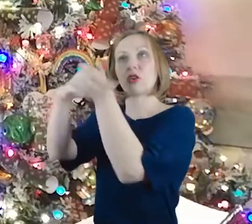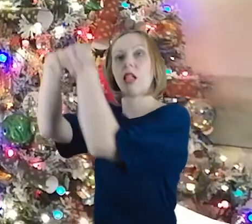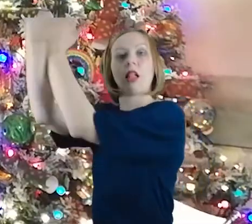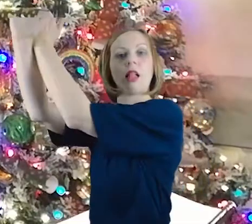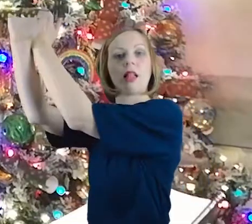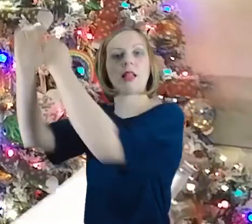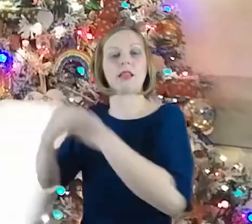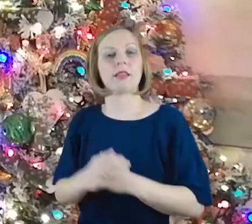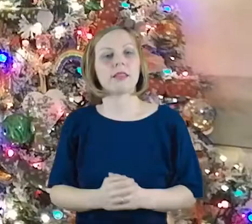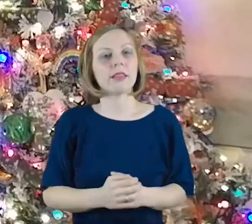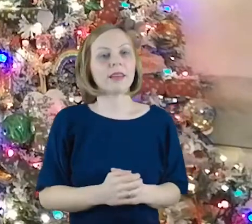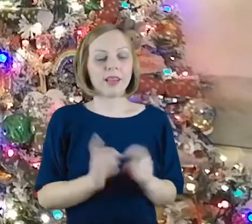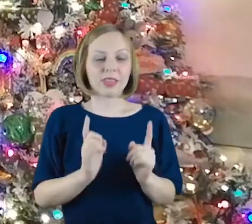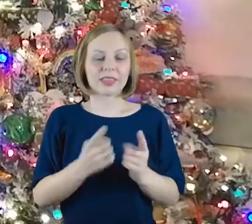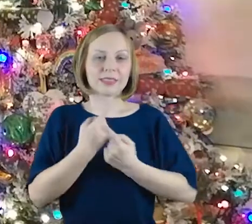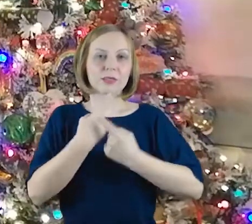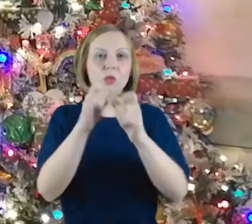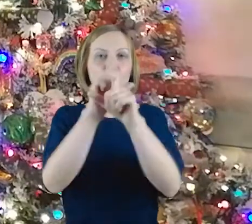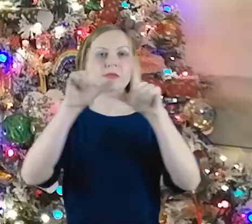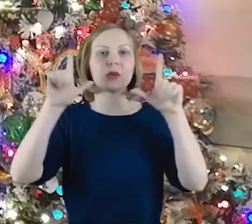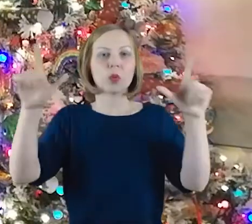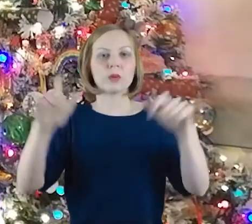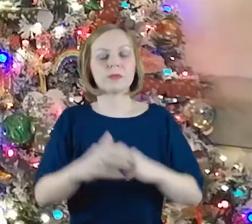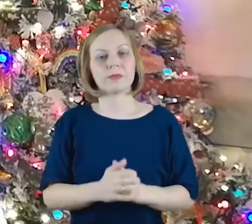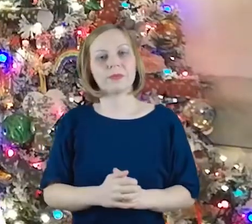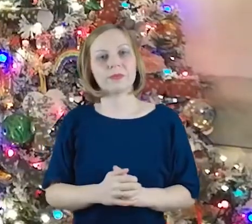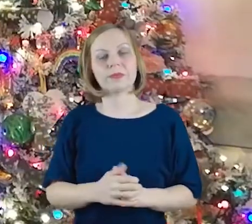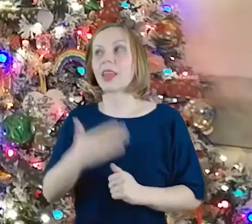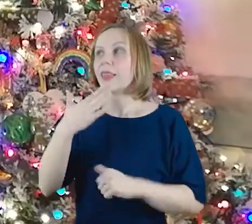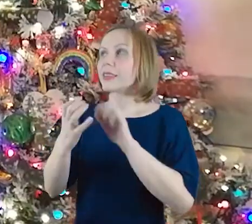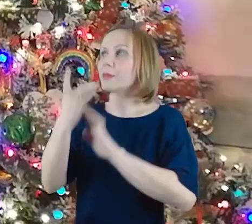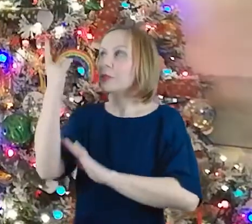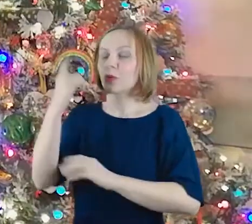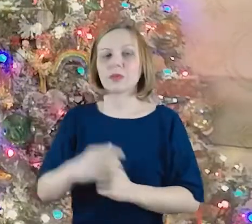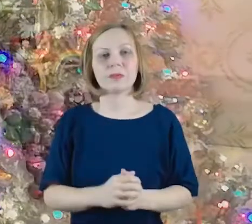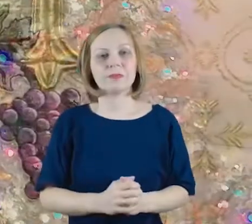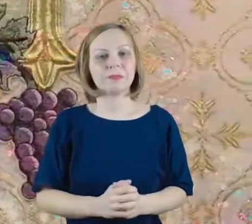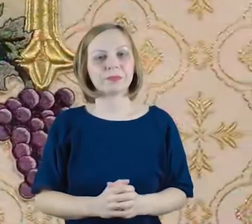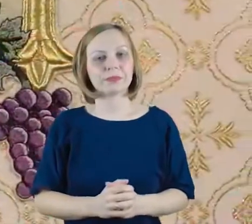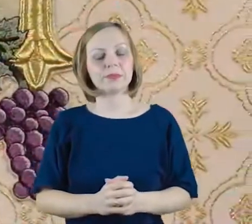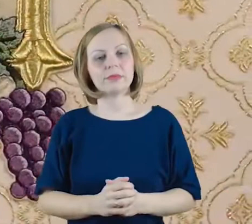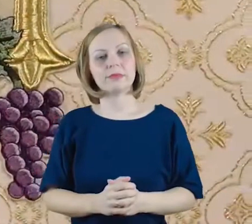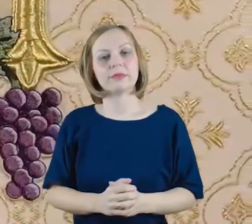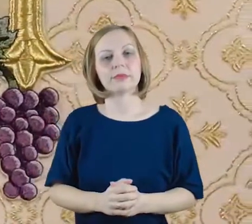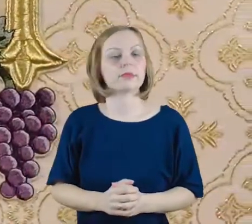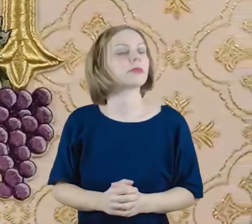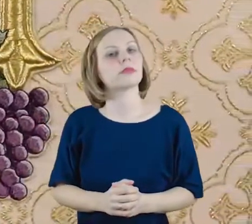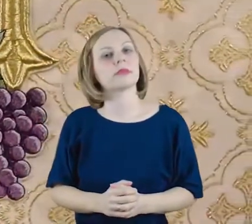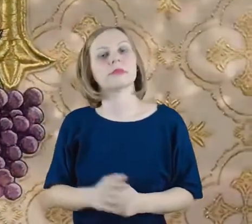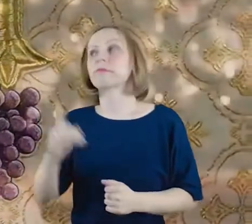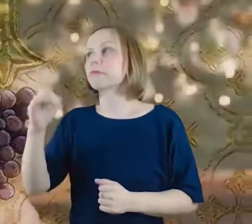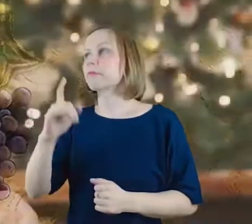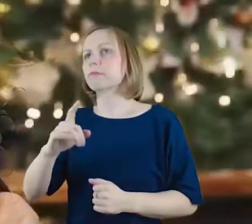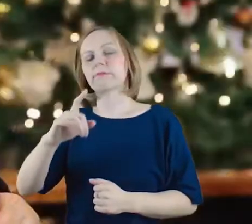departed her. This is the word of the Lord. Thanks be to God. May I speak in the